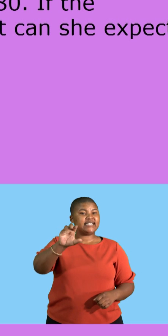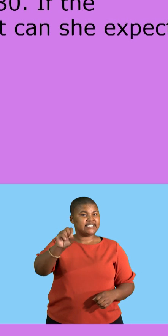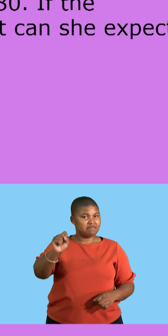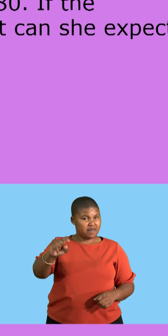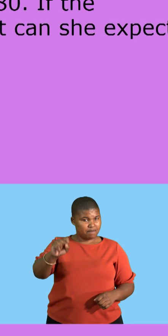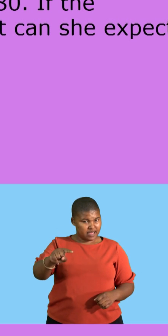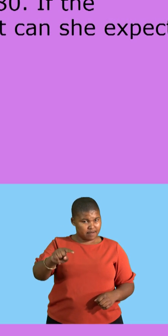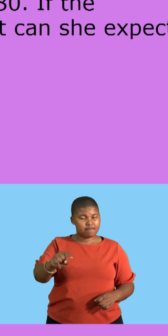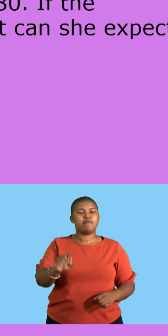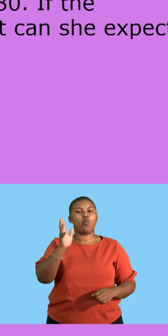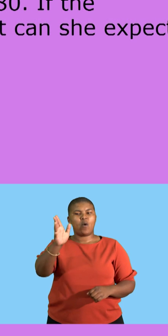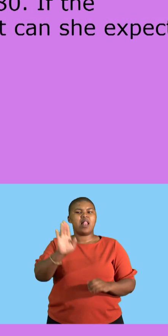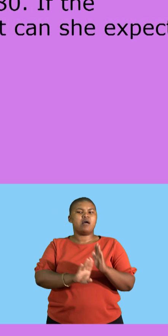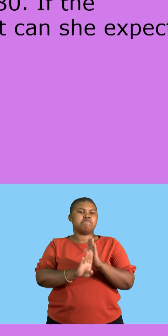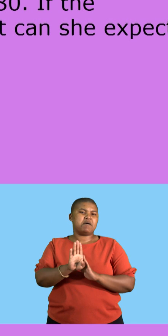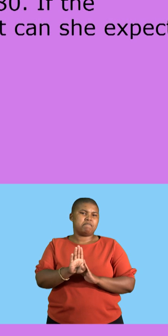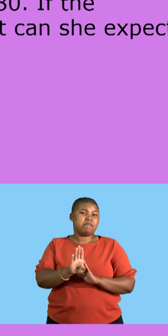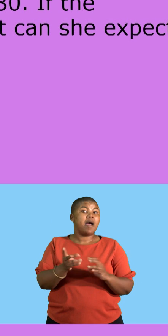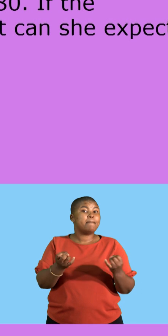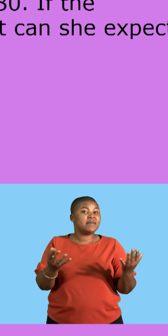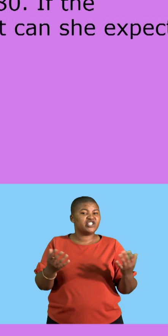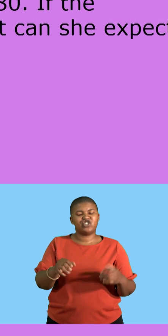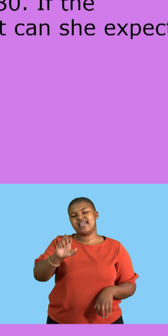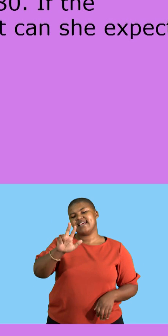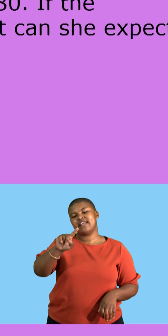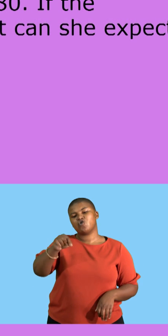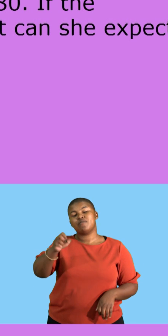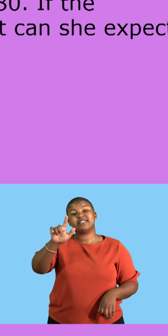3,280 is going to go up with